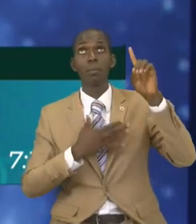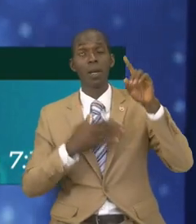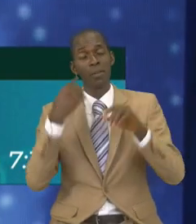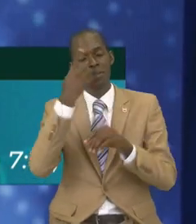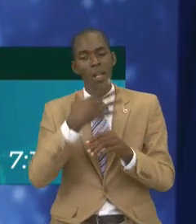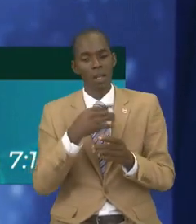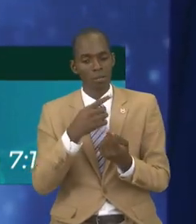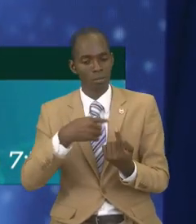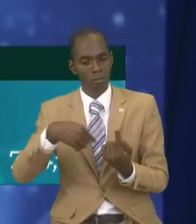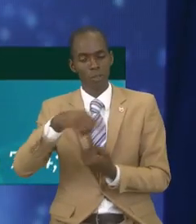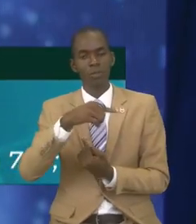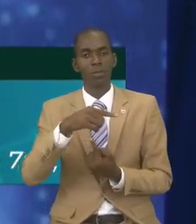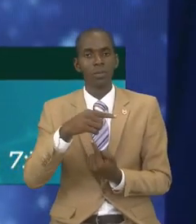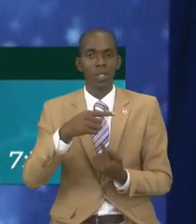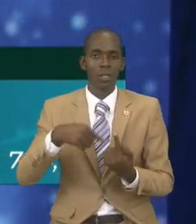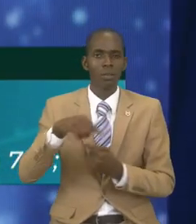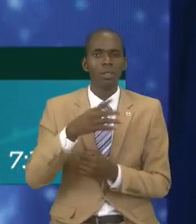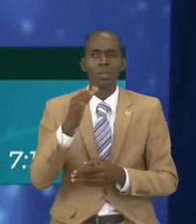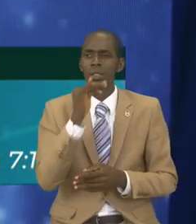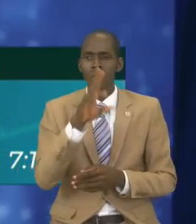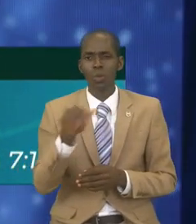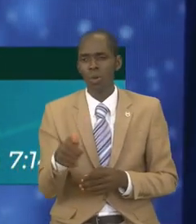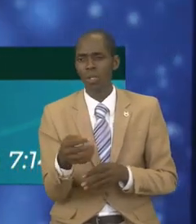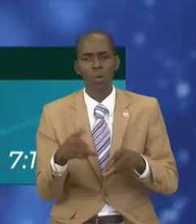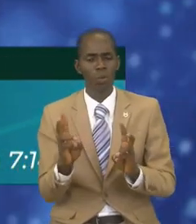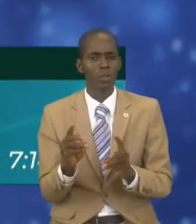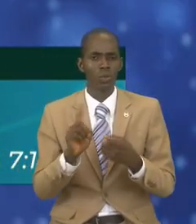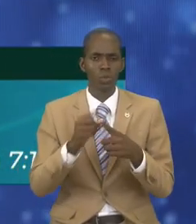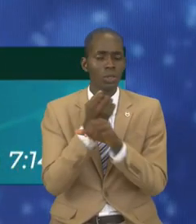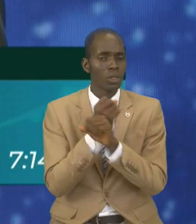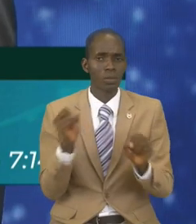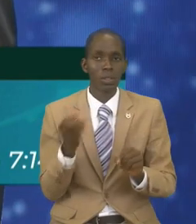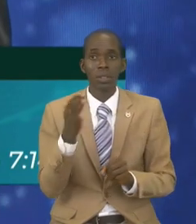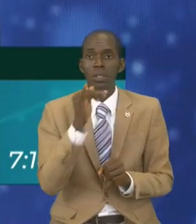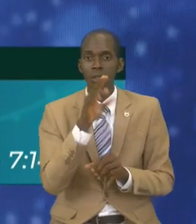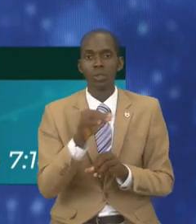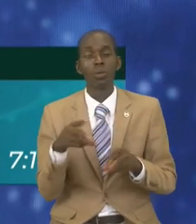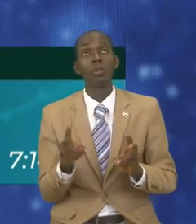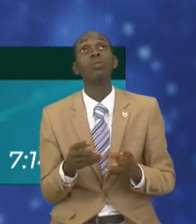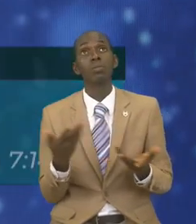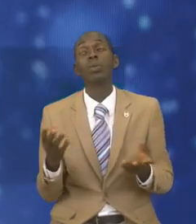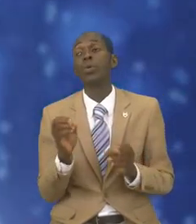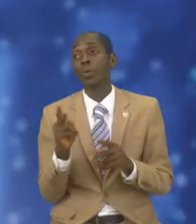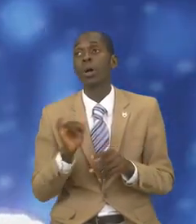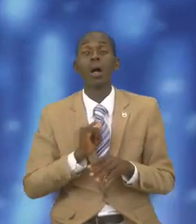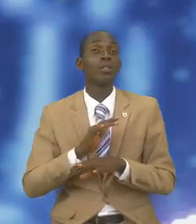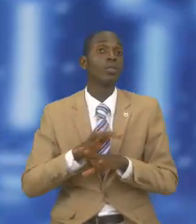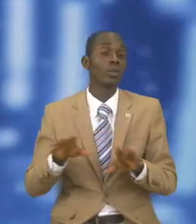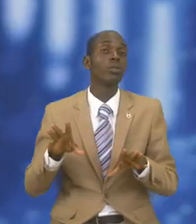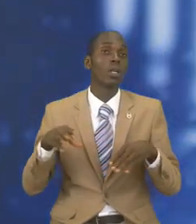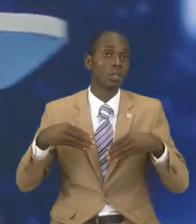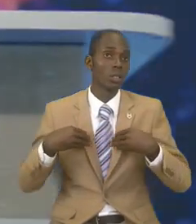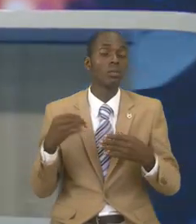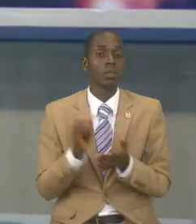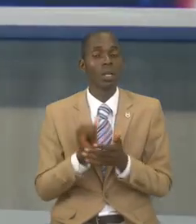turn. Turn. There's no other way of salvation. There's no way you can say, okay, I don't accept that. I'm going